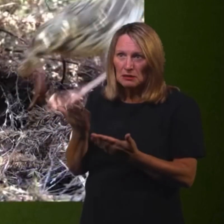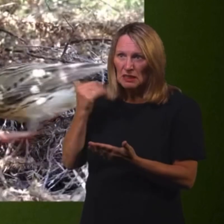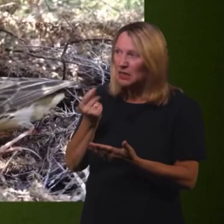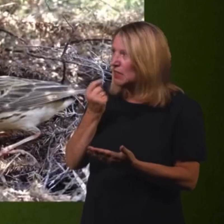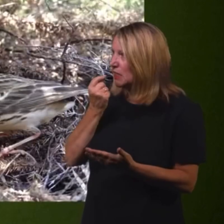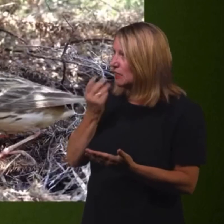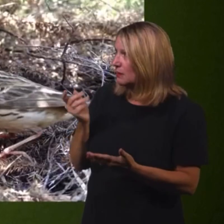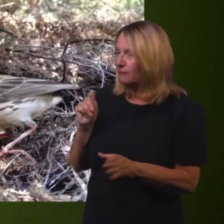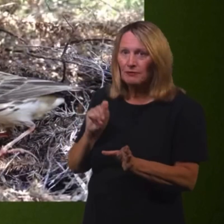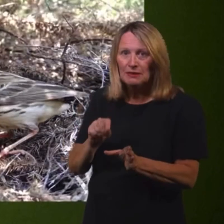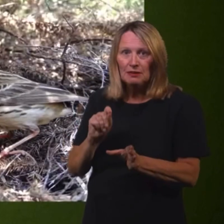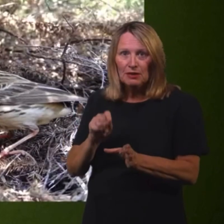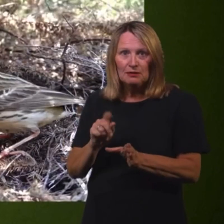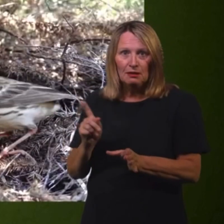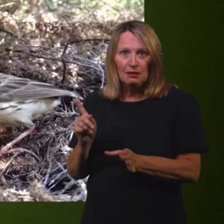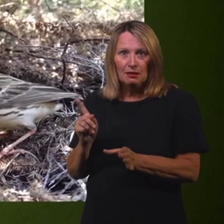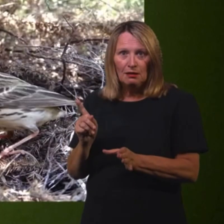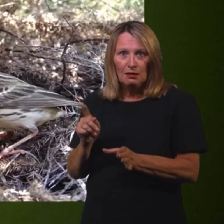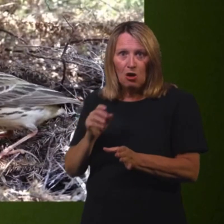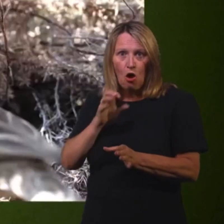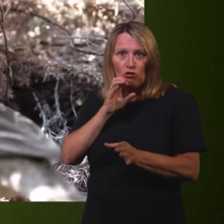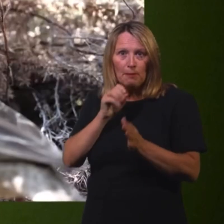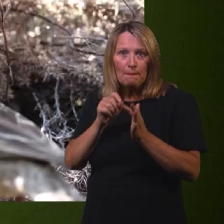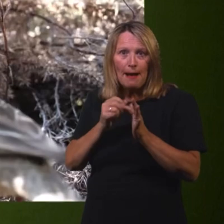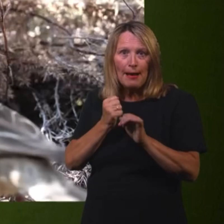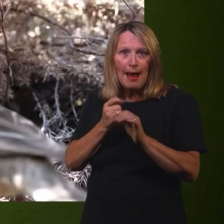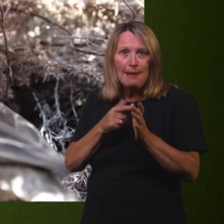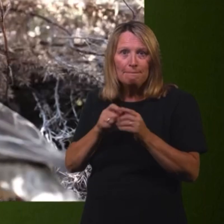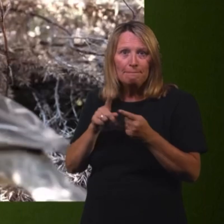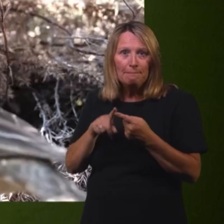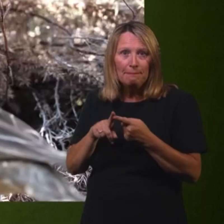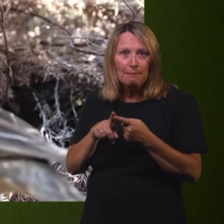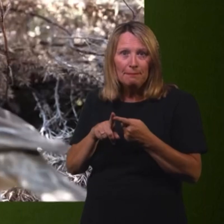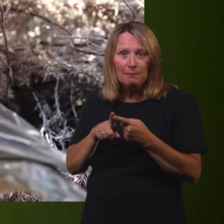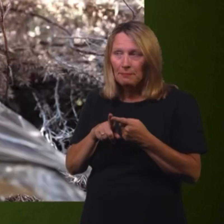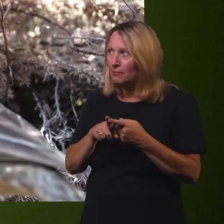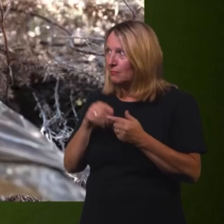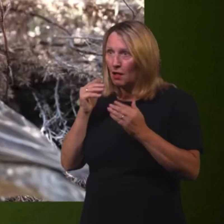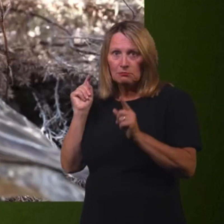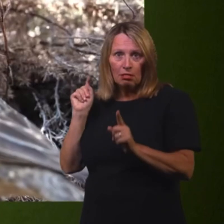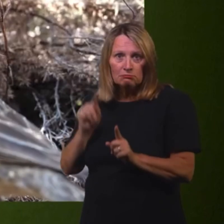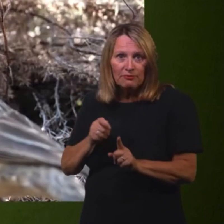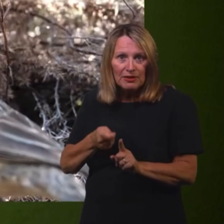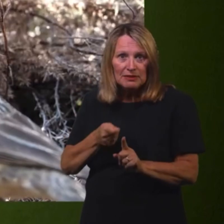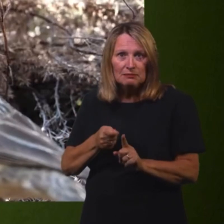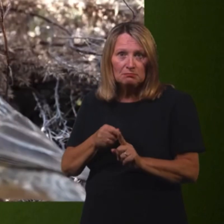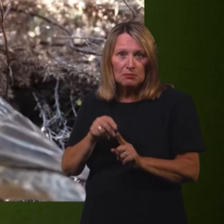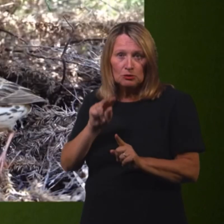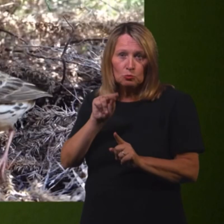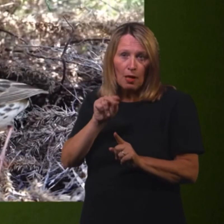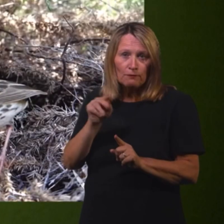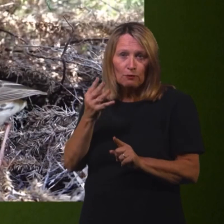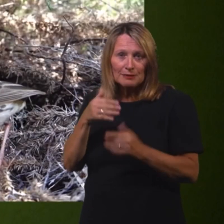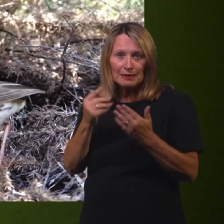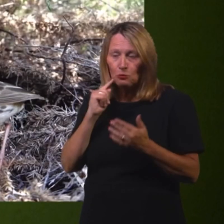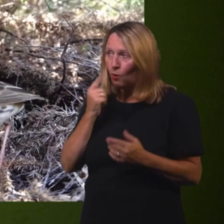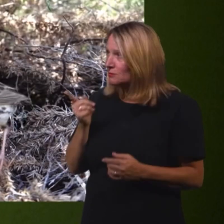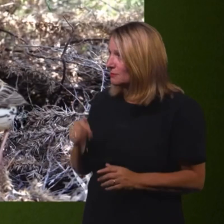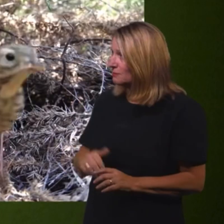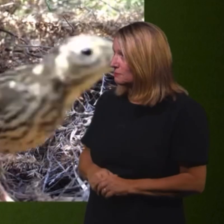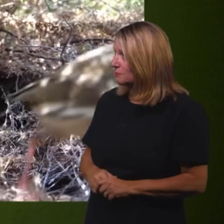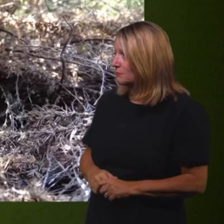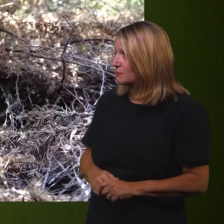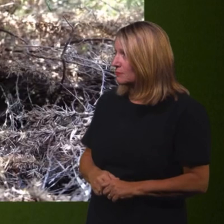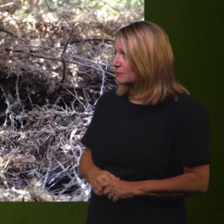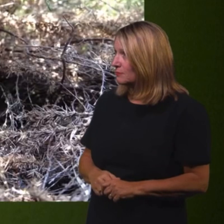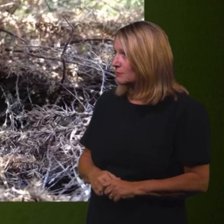orange gape. The adult's coming in. We think it's about 12 to 14 days old.